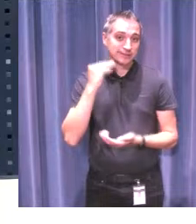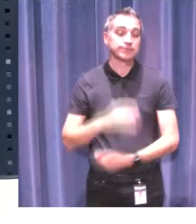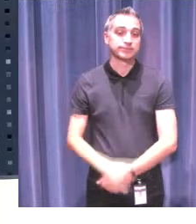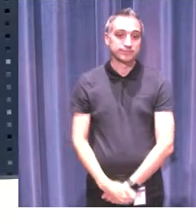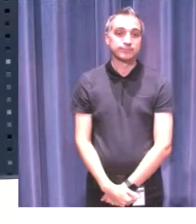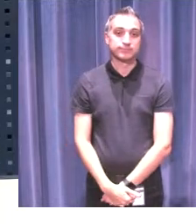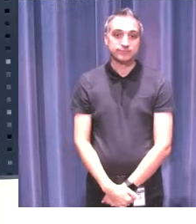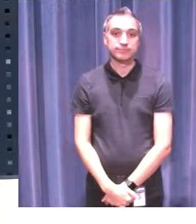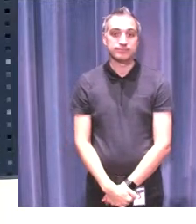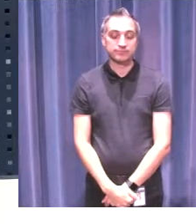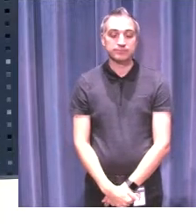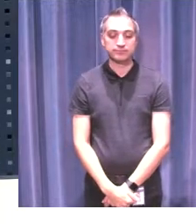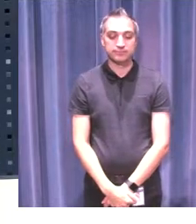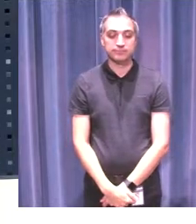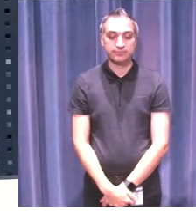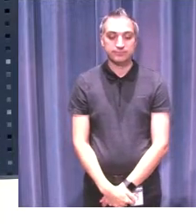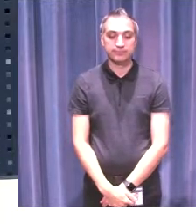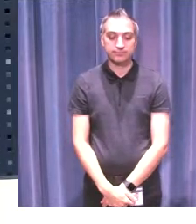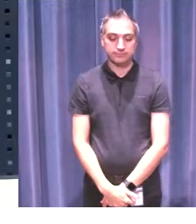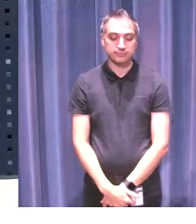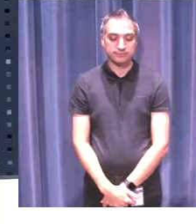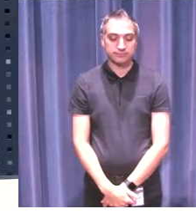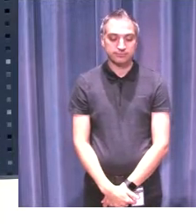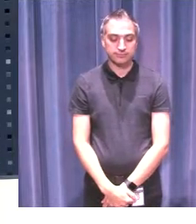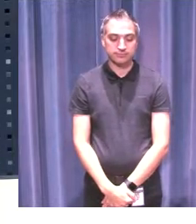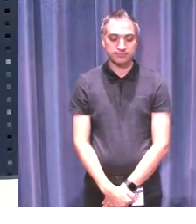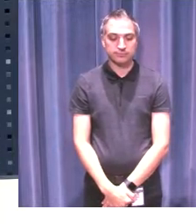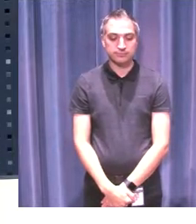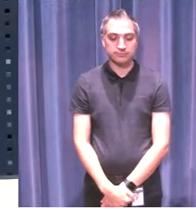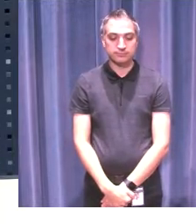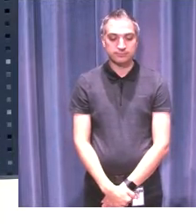been very much